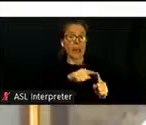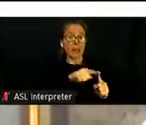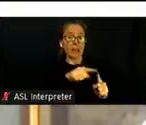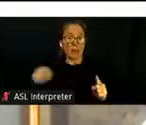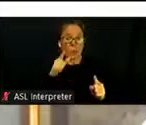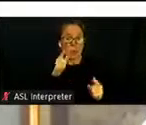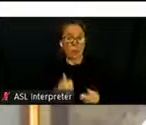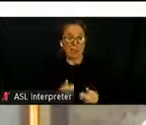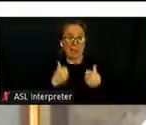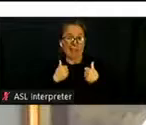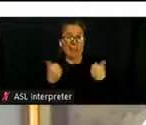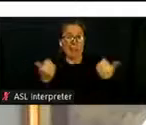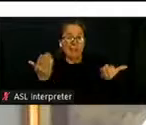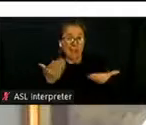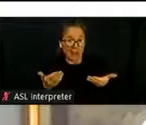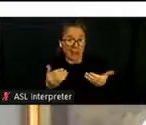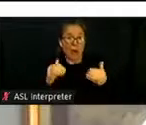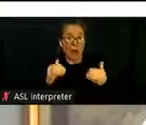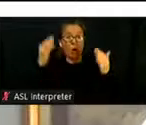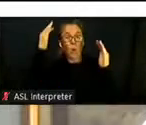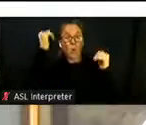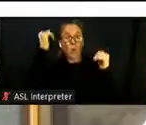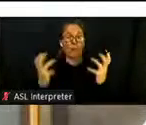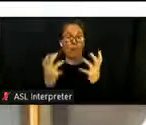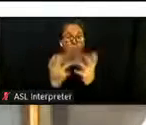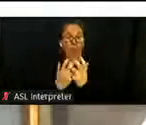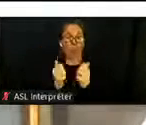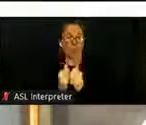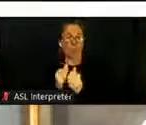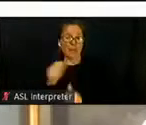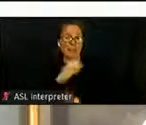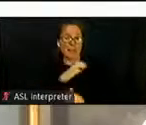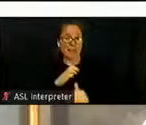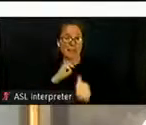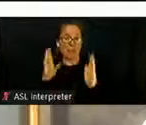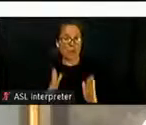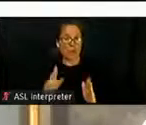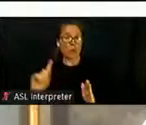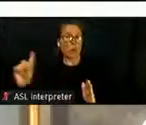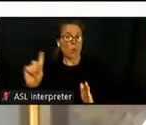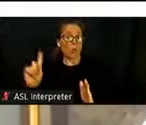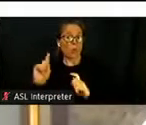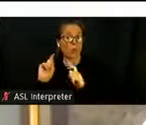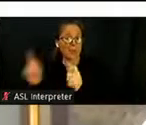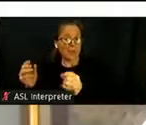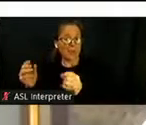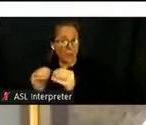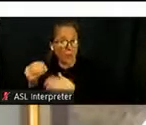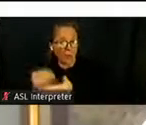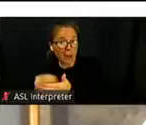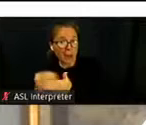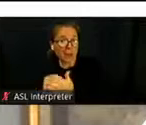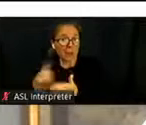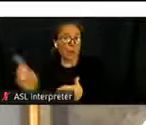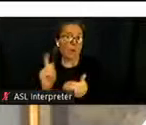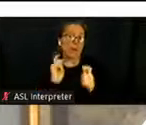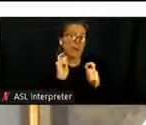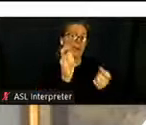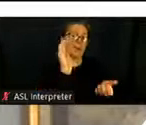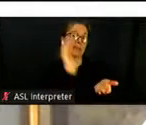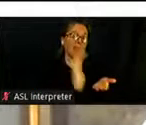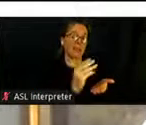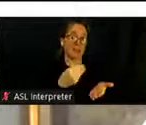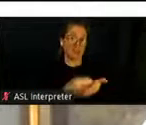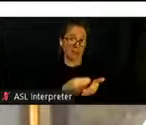the county's commissioners, where they should invest more, where they should invest less, etc. And just some